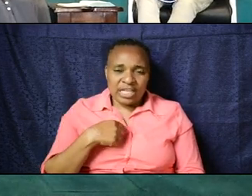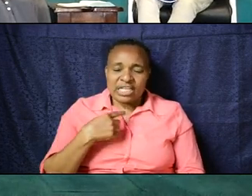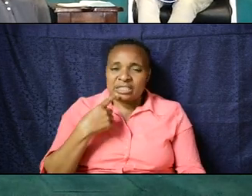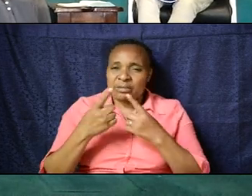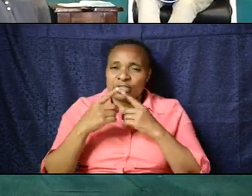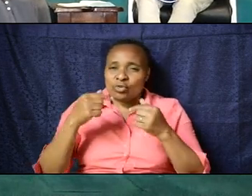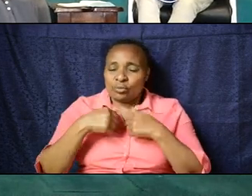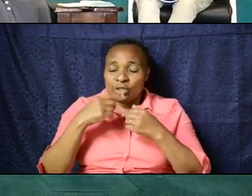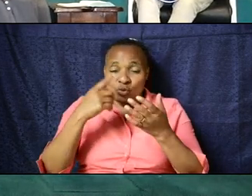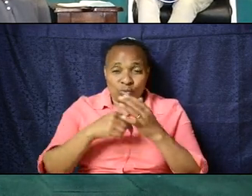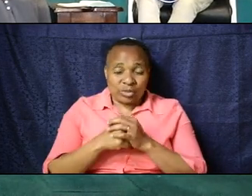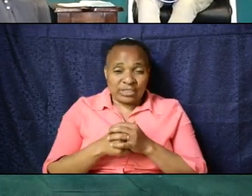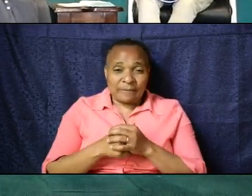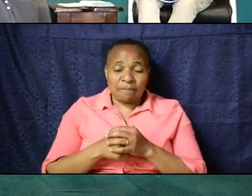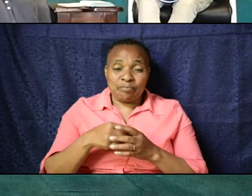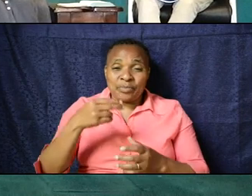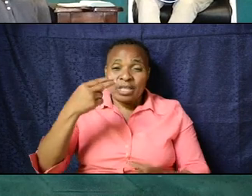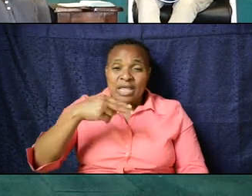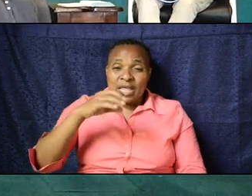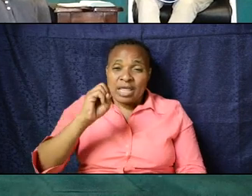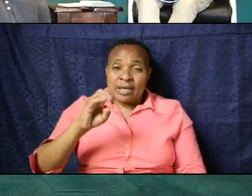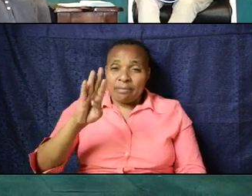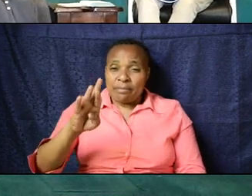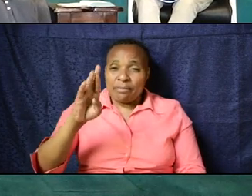me is